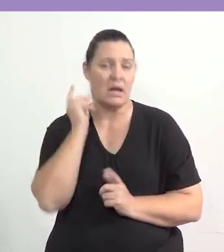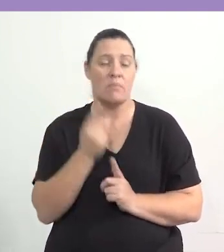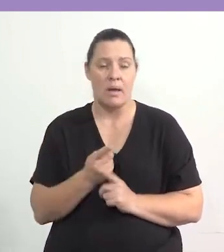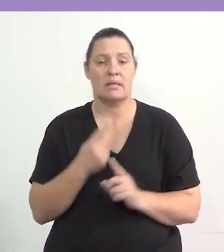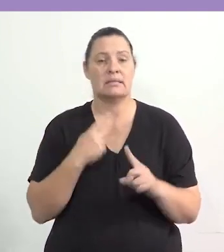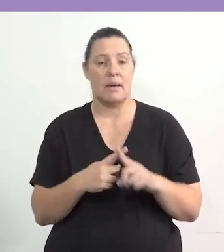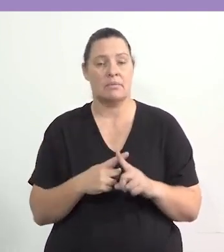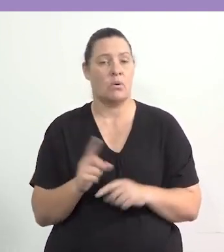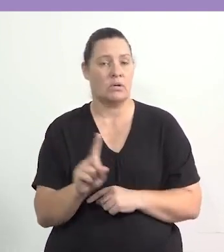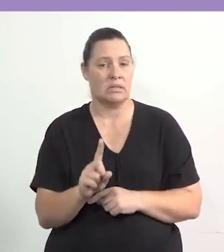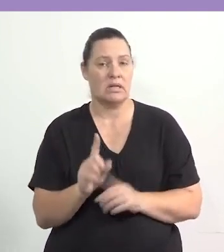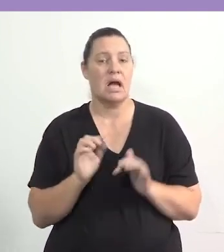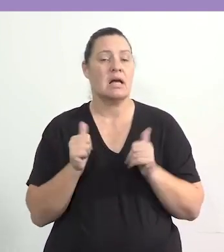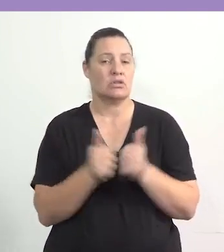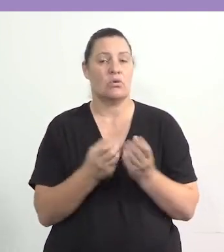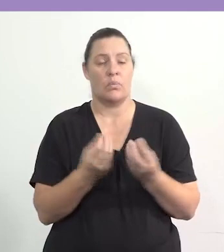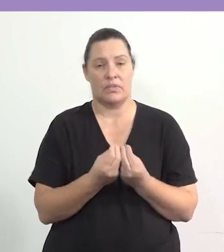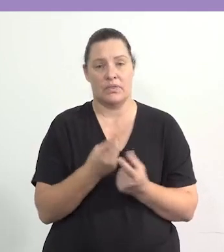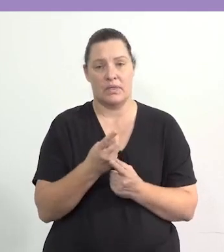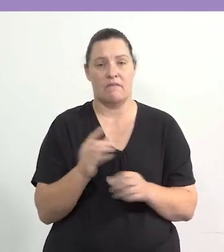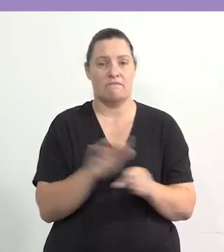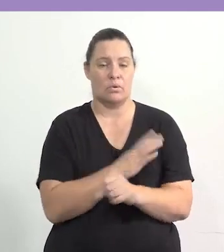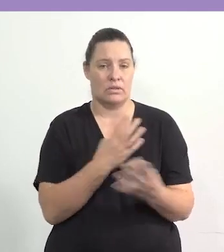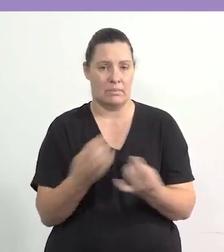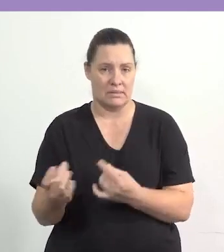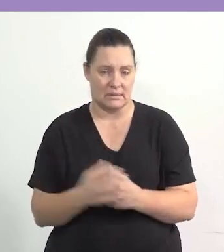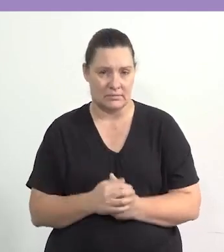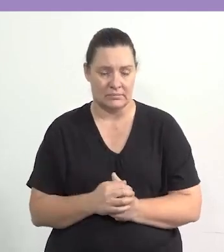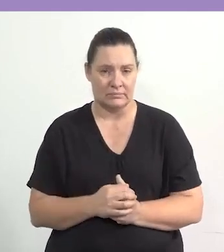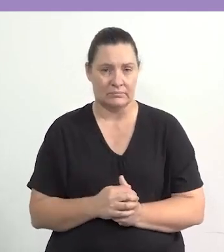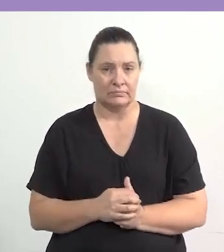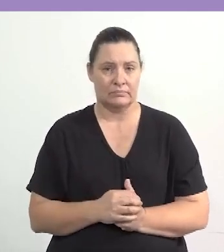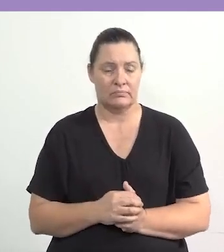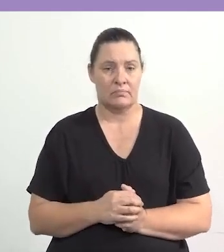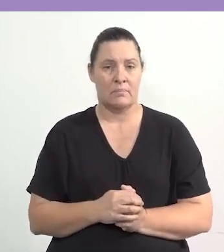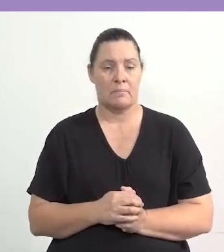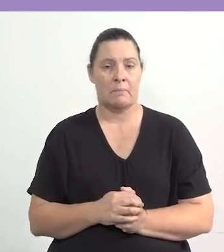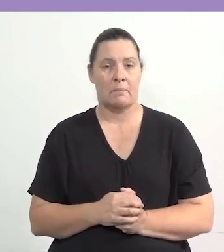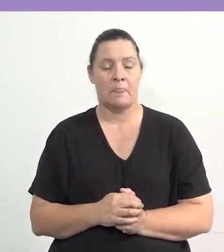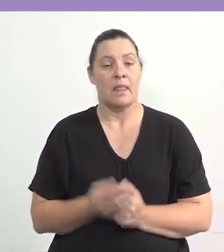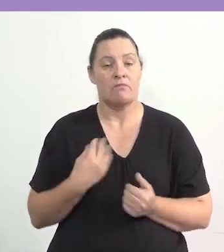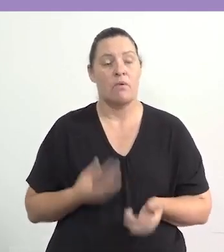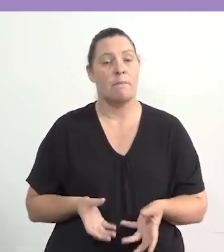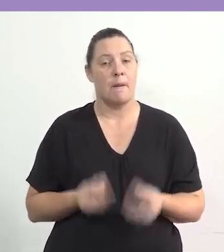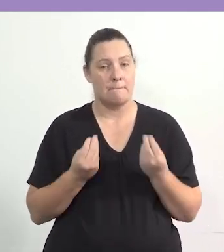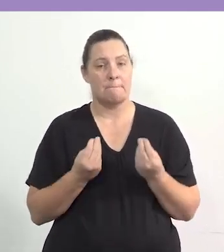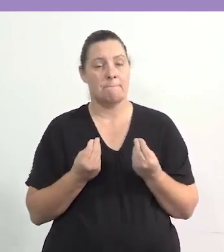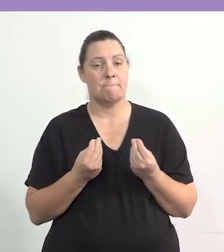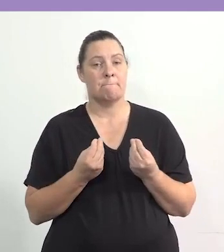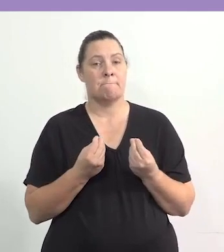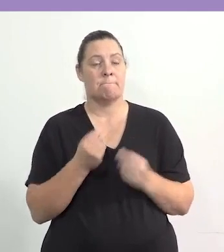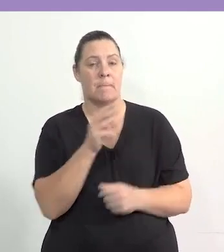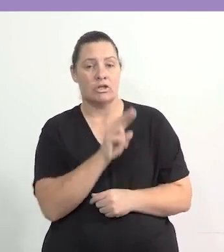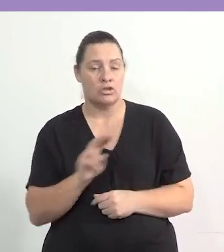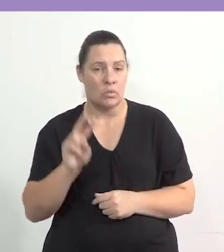that multiplication is associative with whole numbers. Now, if we are going to determine